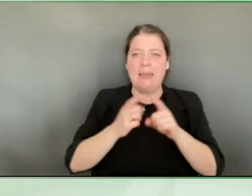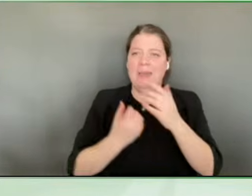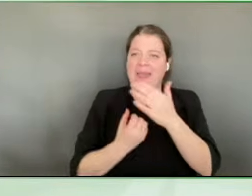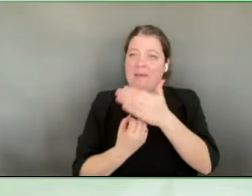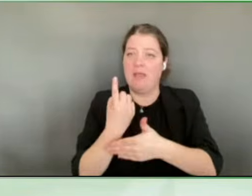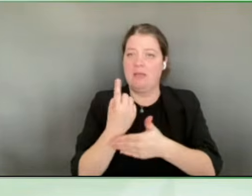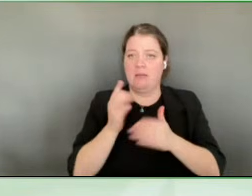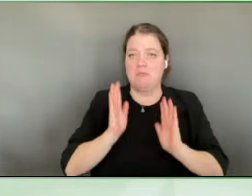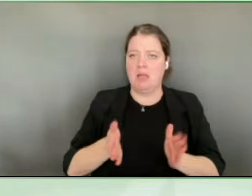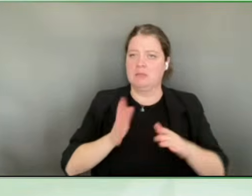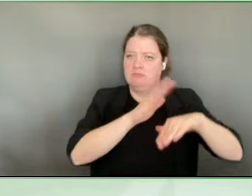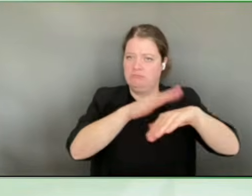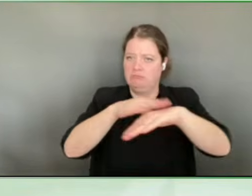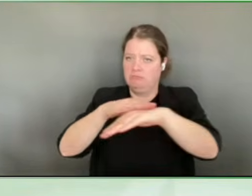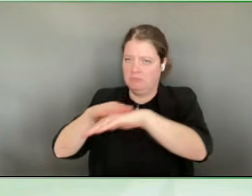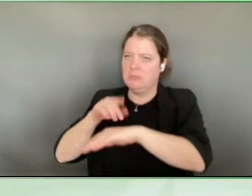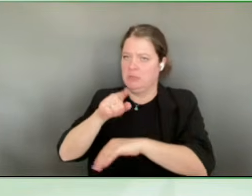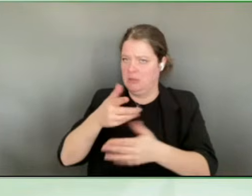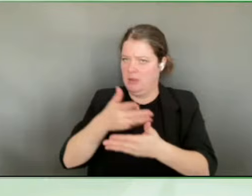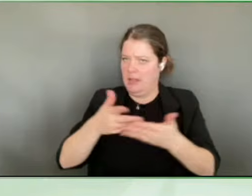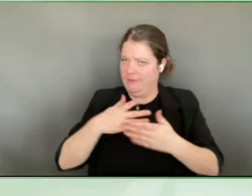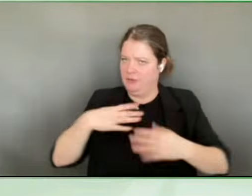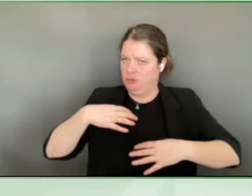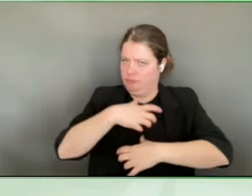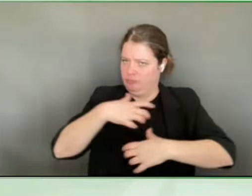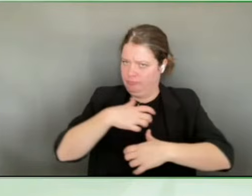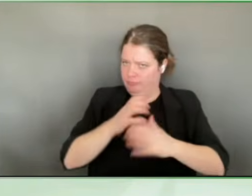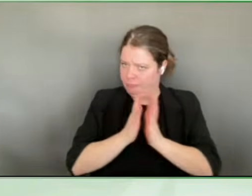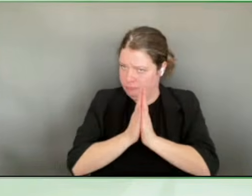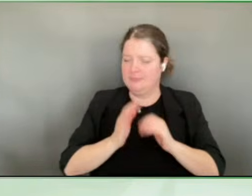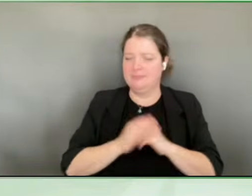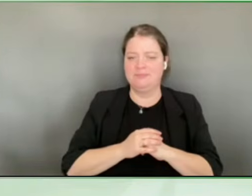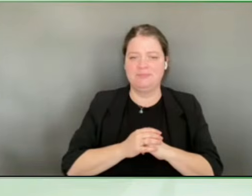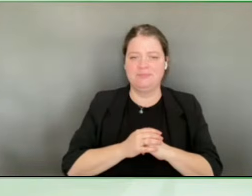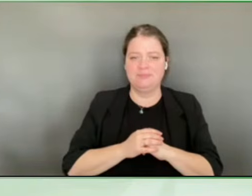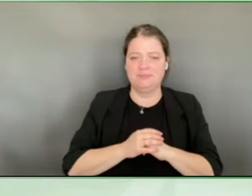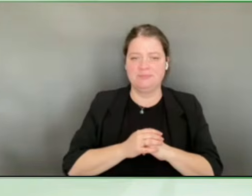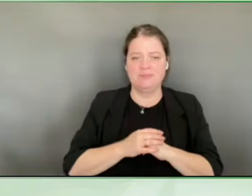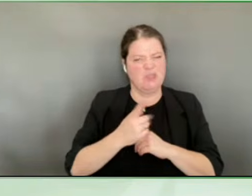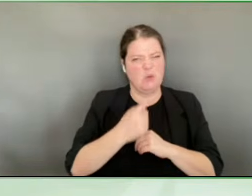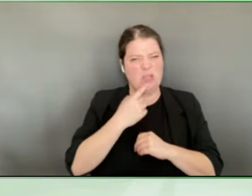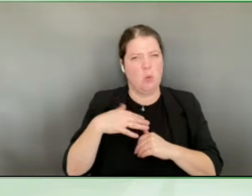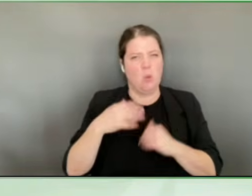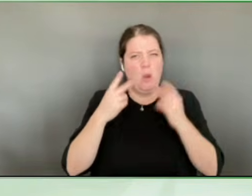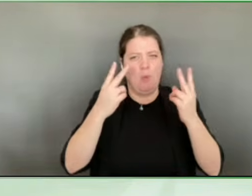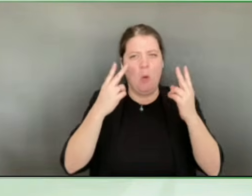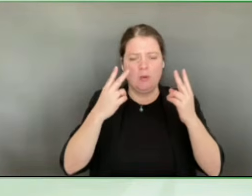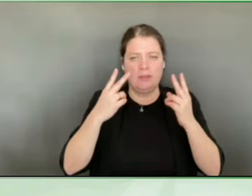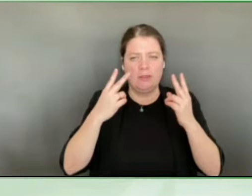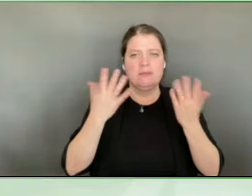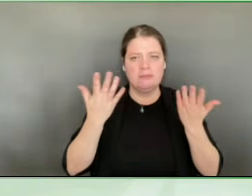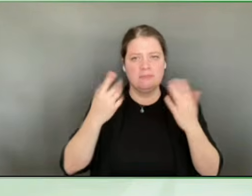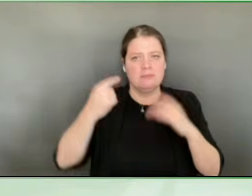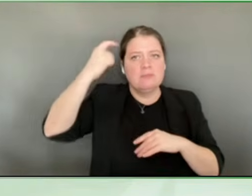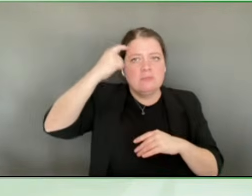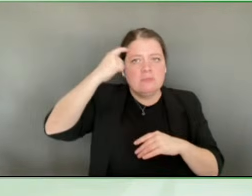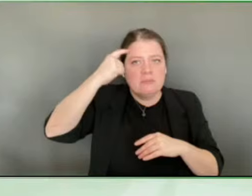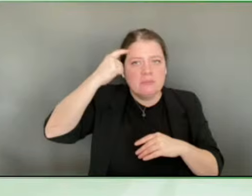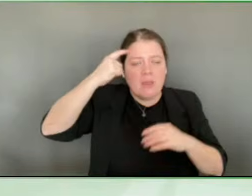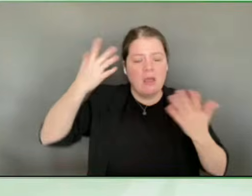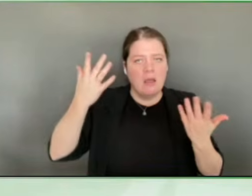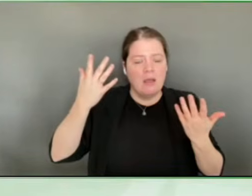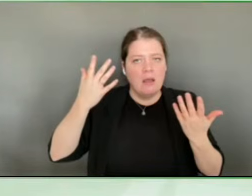accessible. Yeah, you said something very important. Use your common sense. And don't pretend you're speaking to children when